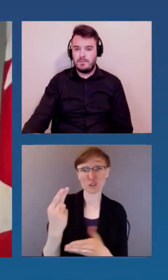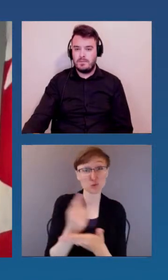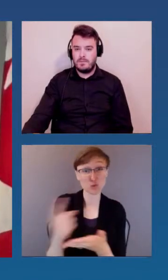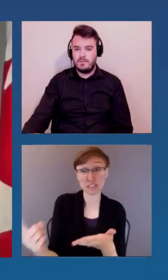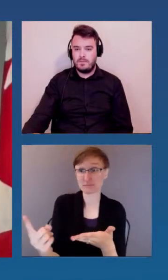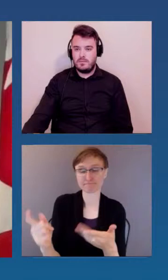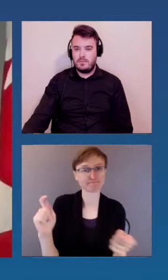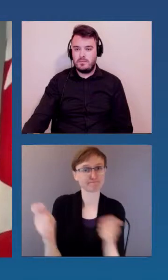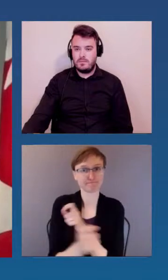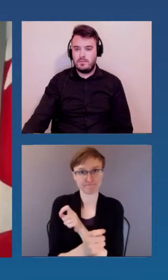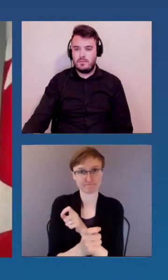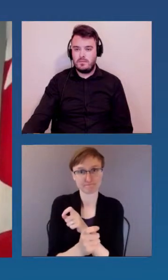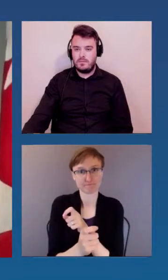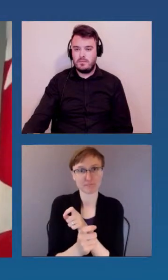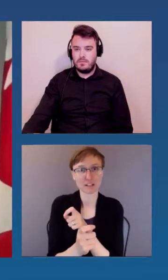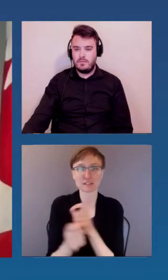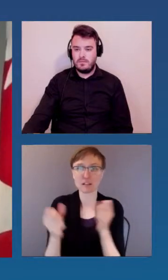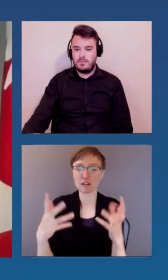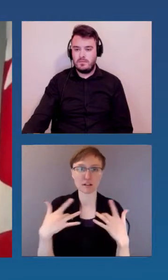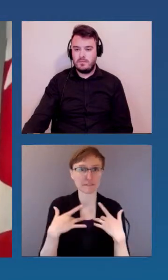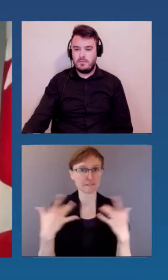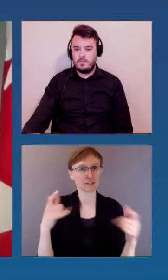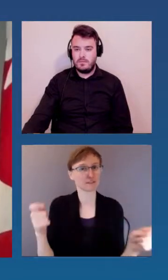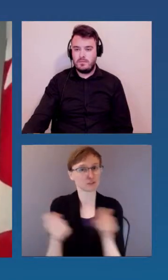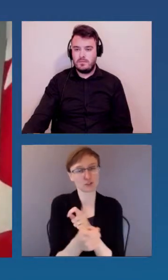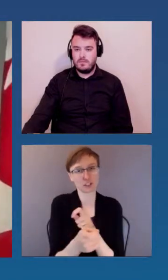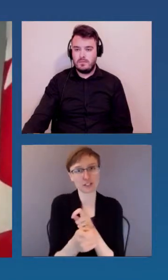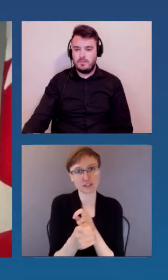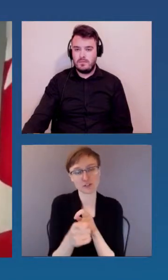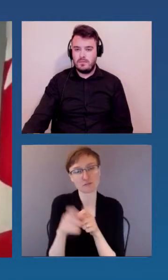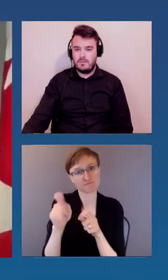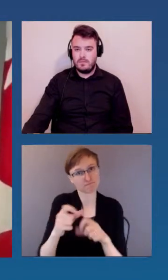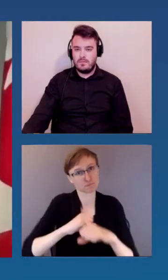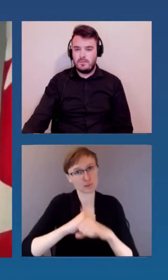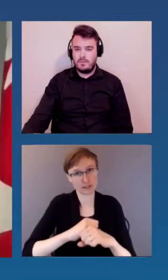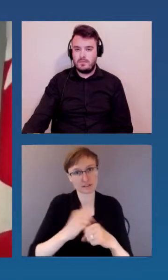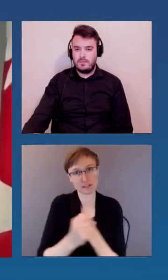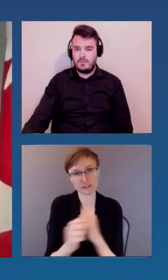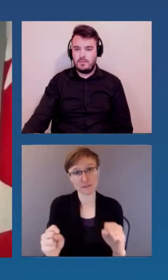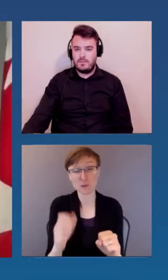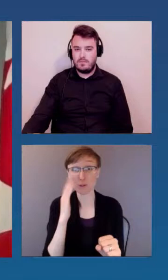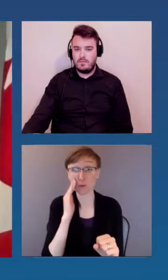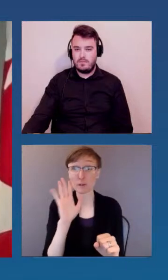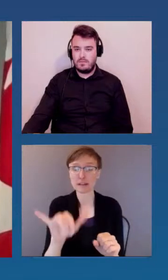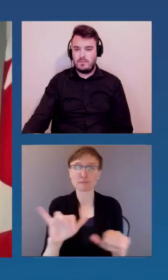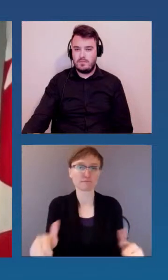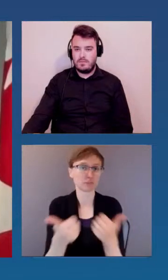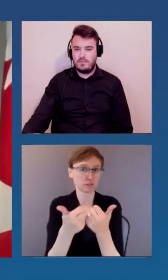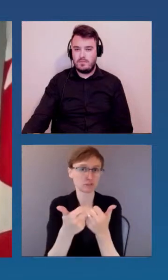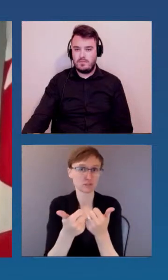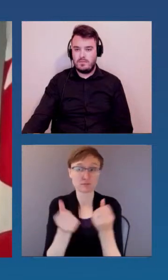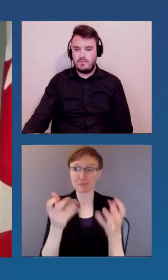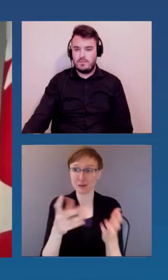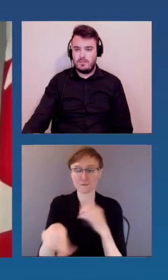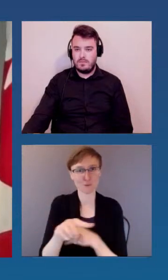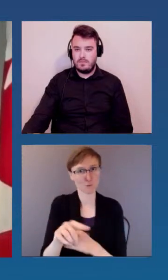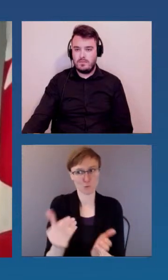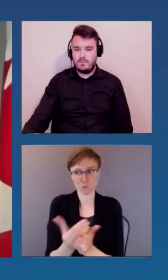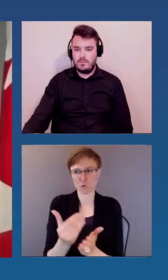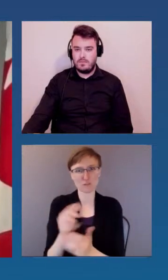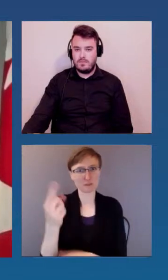much to our social and economic life in our community. Le personnel s'emploie à assurer une rentrée des classes sécuritaires cet automne,